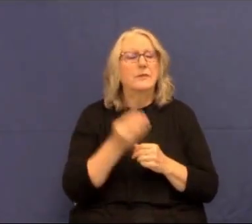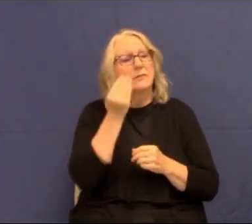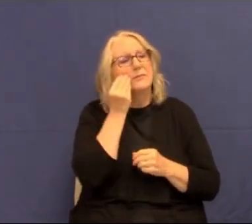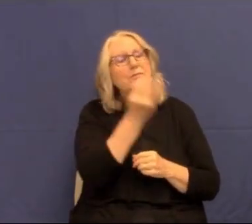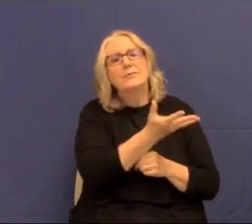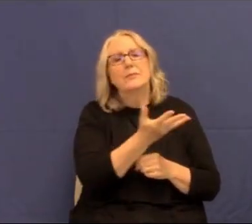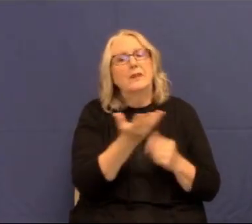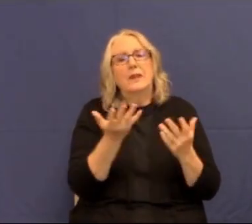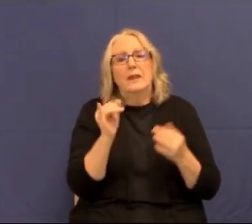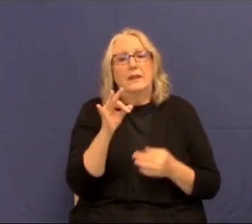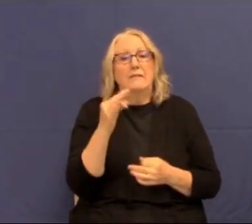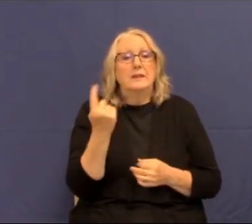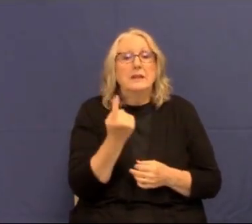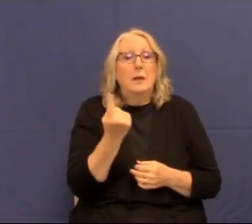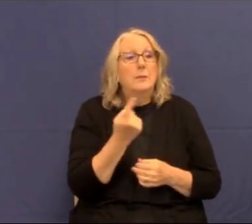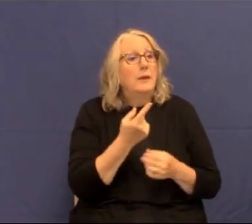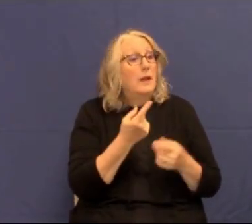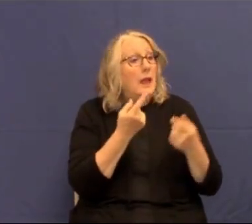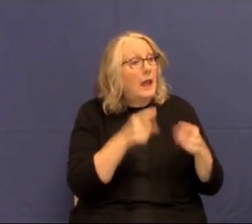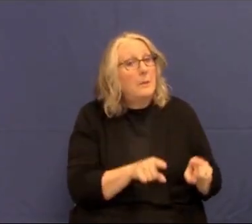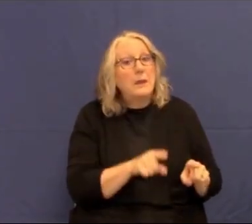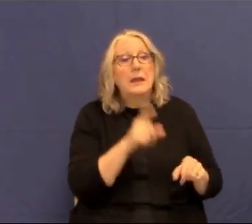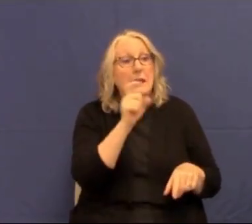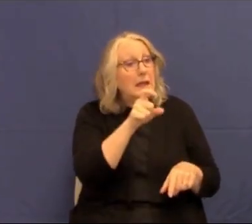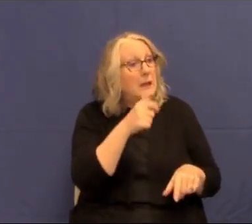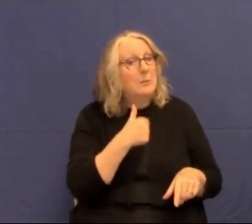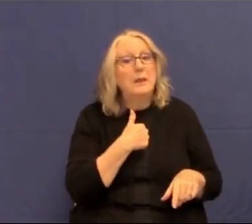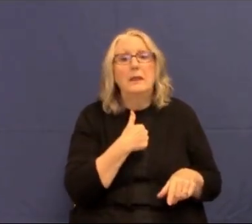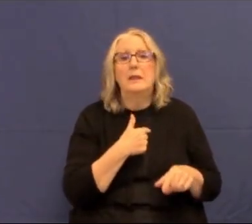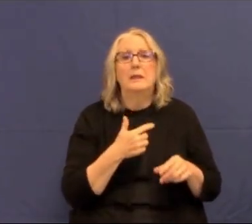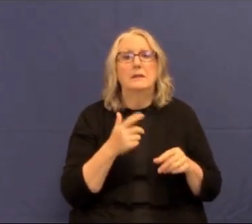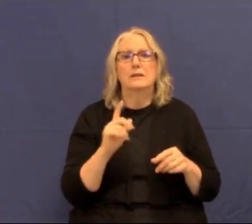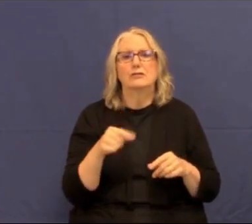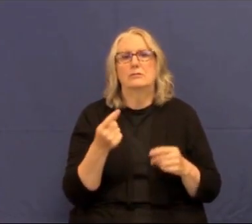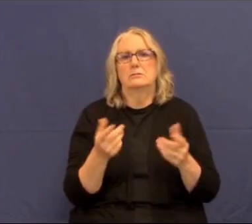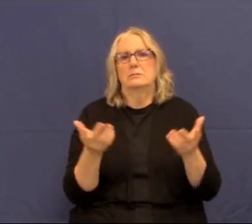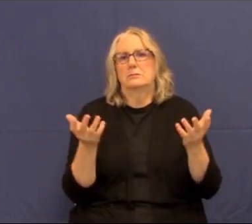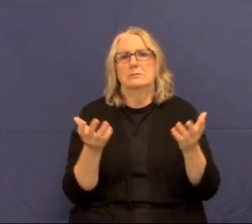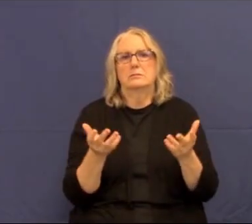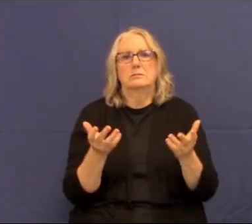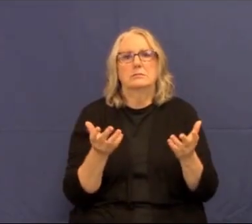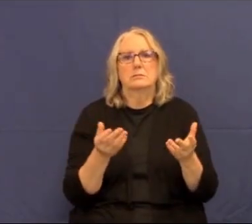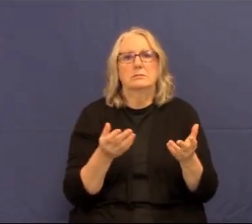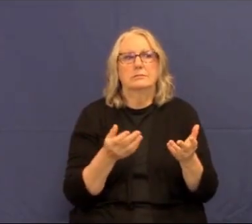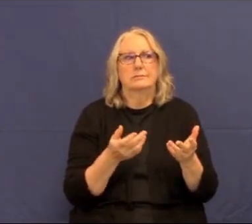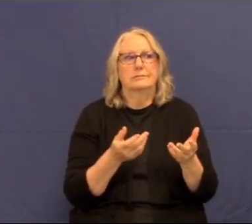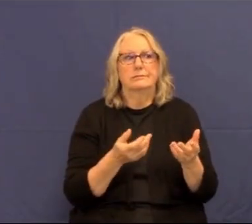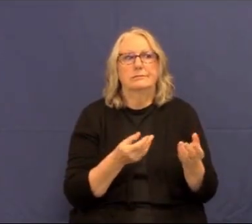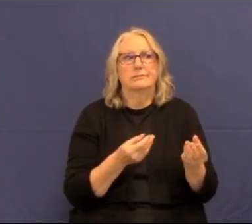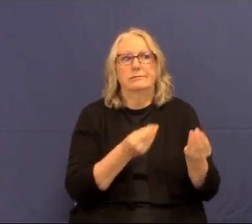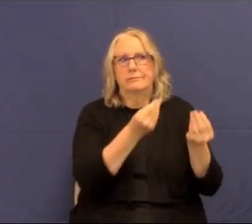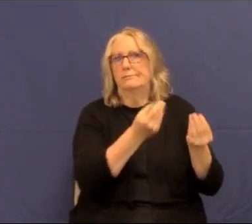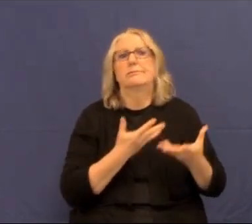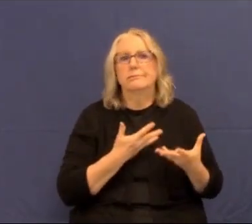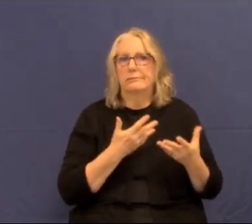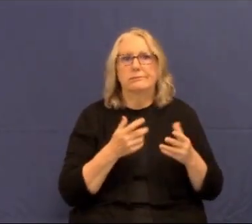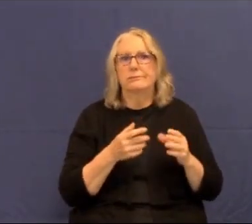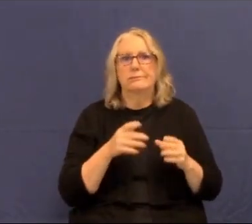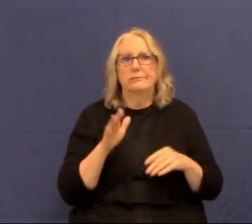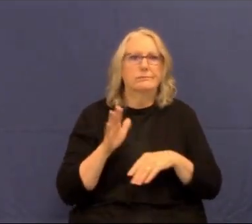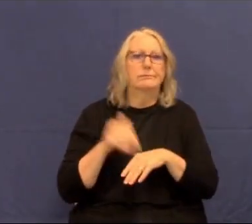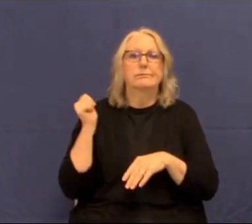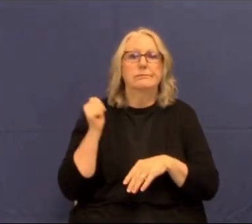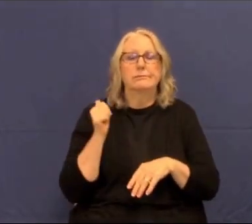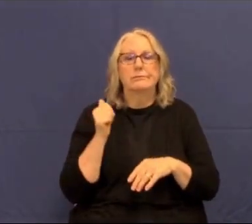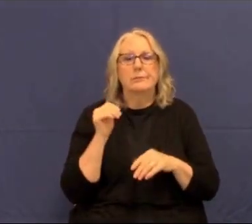like just letting them know that like, hey, if there's something that comes in or if you need me, like just you know give me a